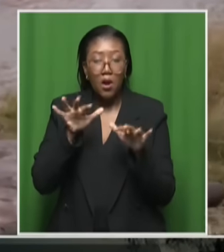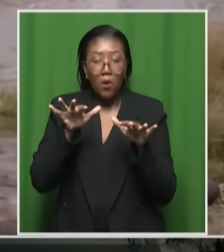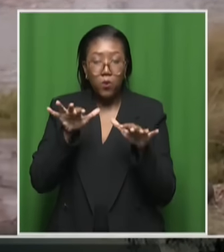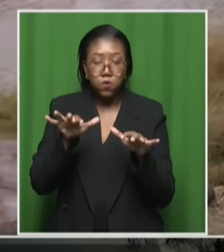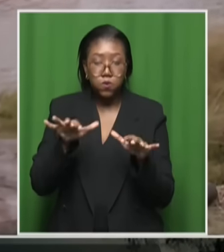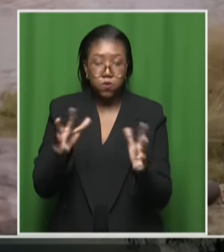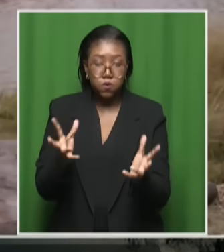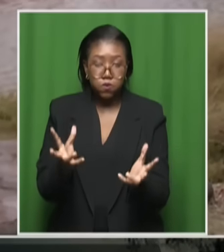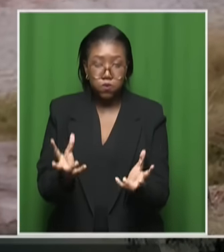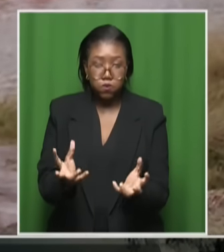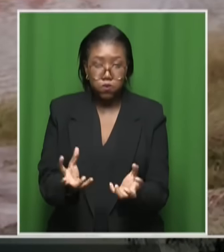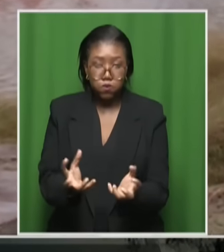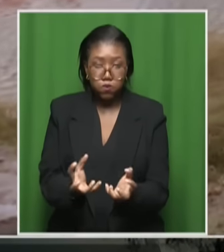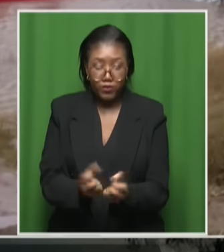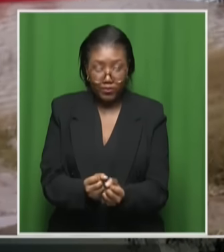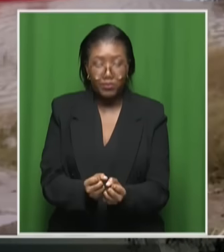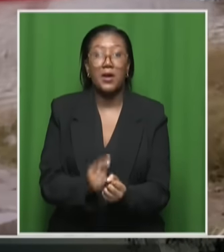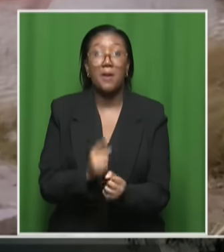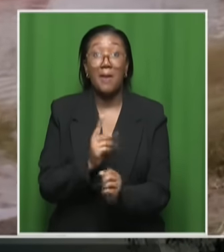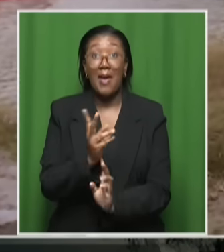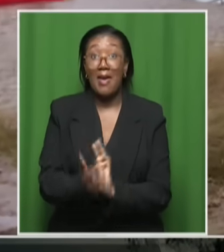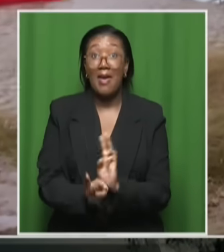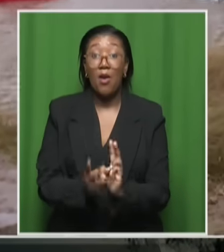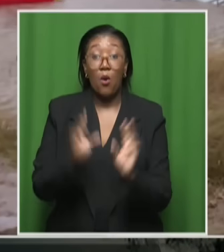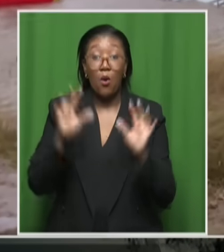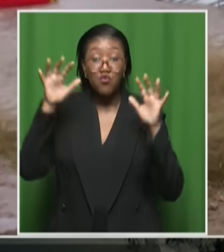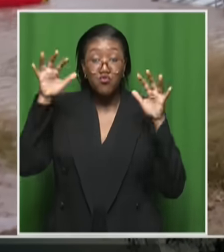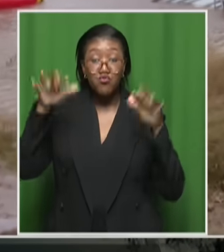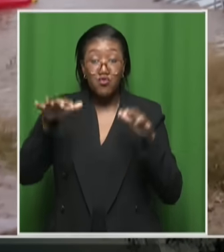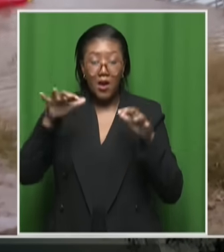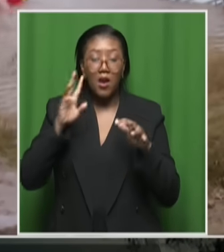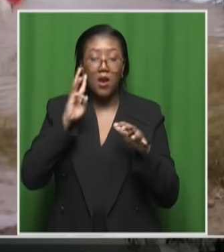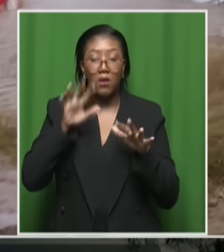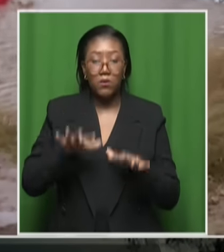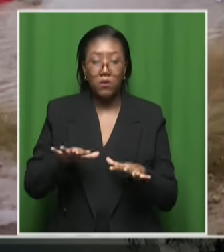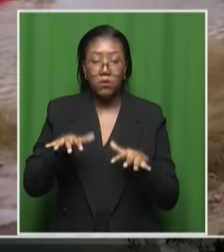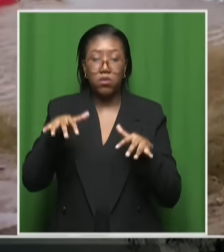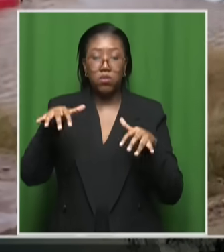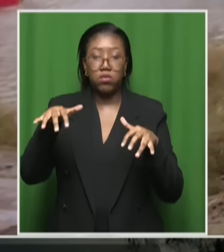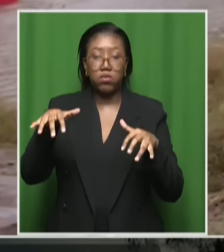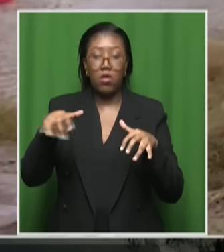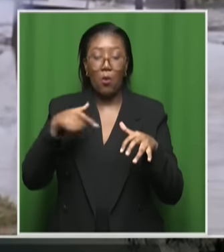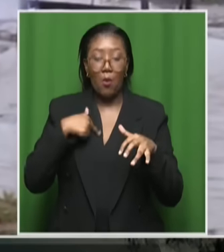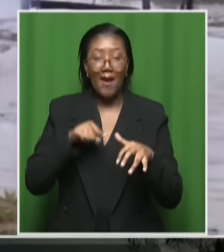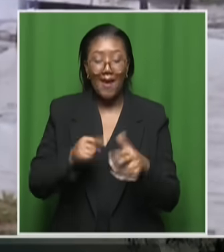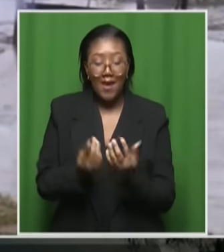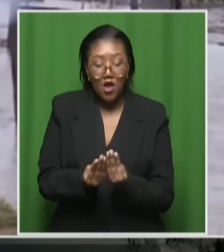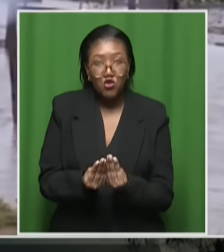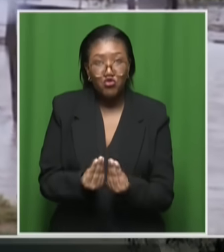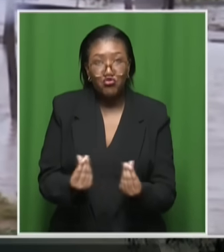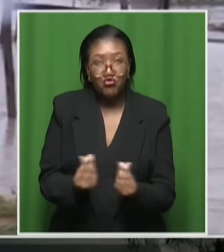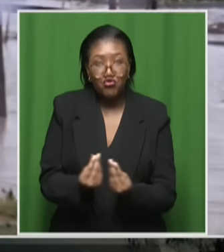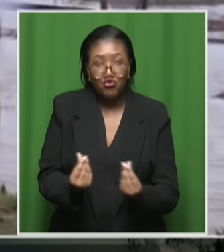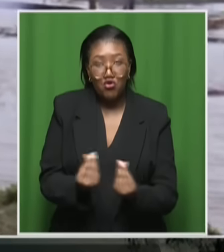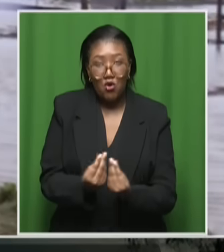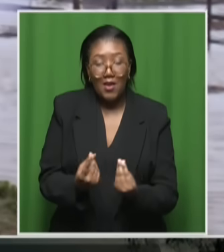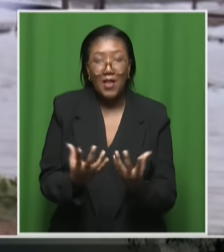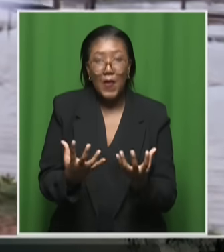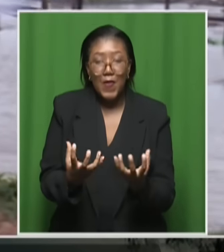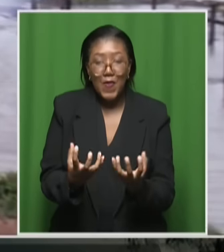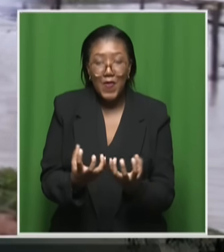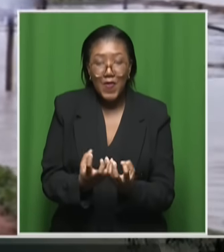And from there, that is where we start to have flood. With each and every rainfall that starts to fall, it will start to flow and overflow its channels.